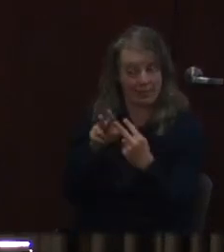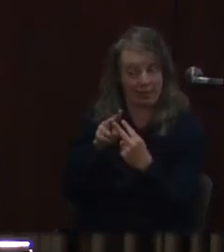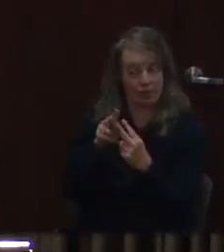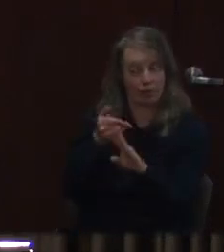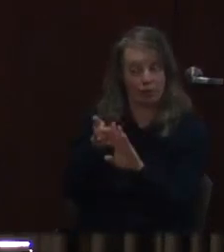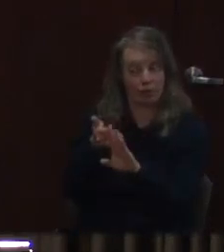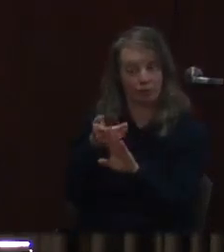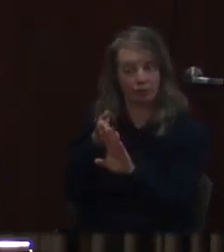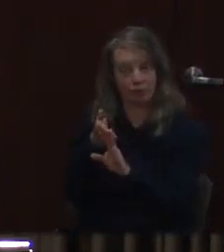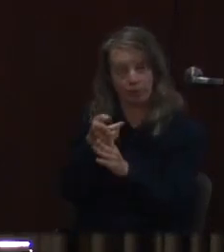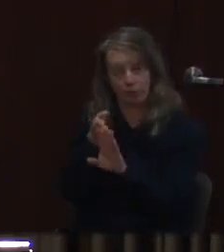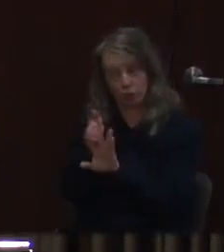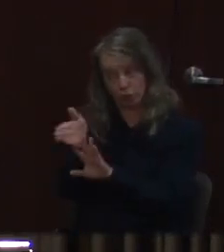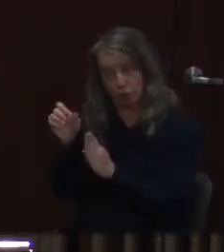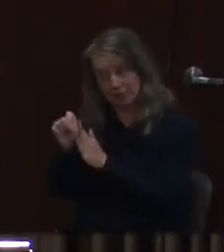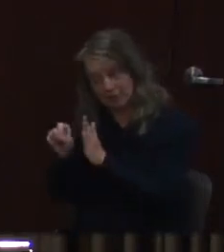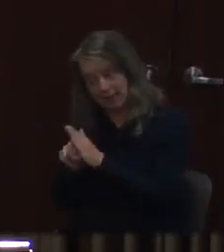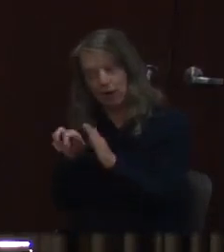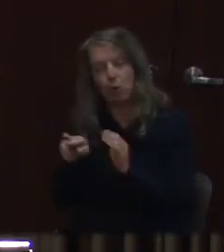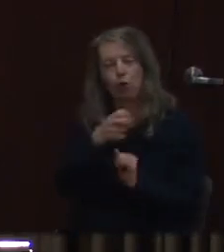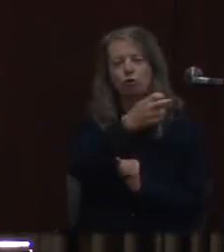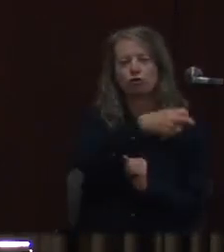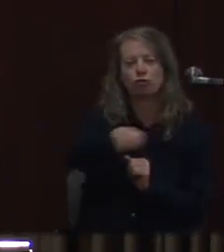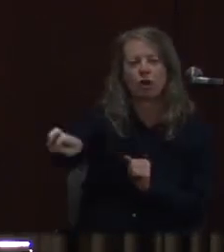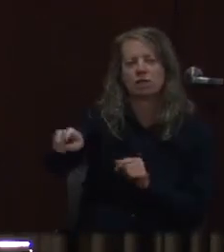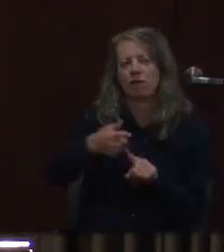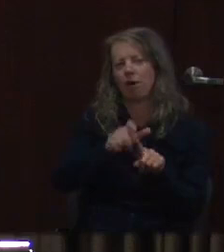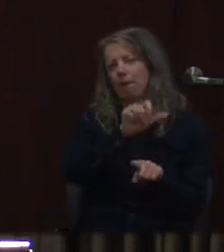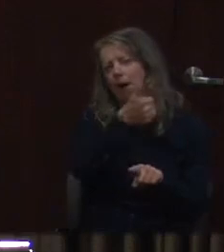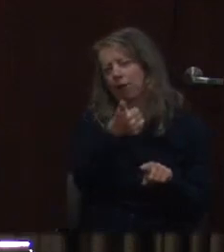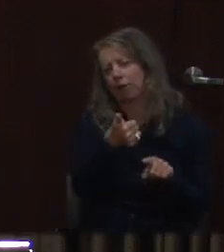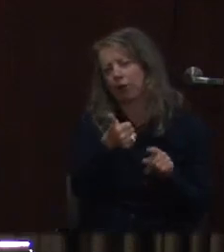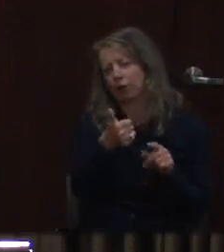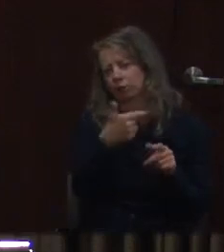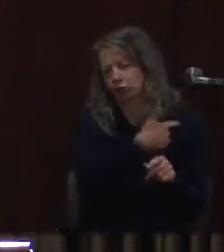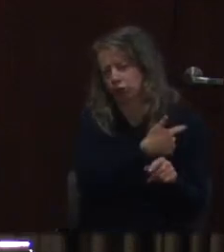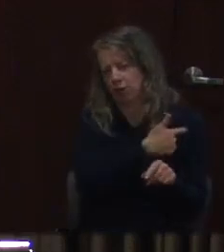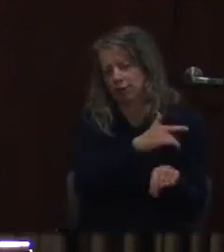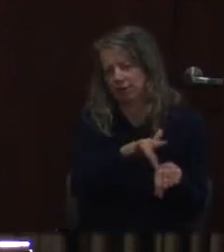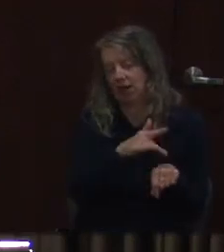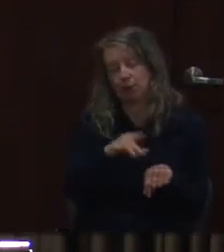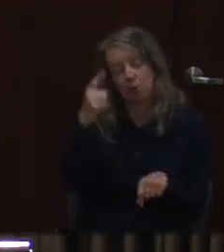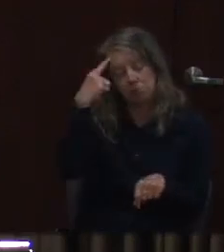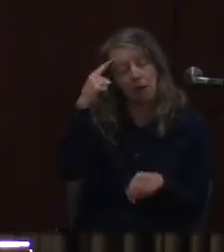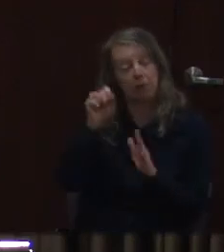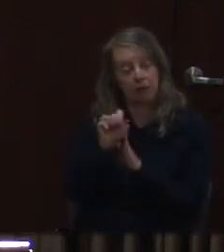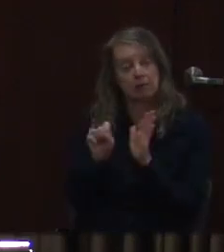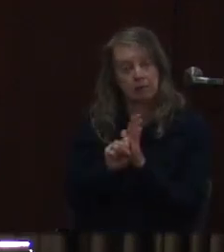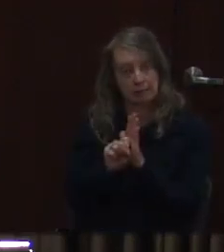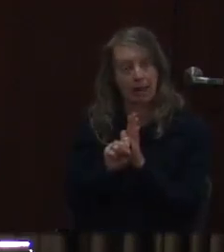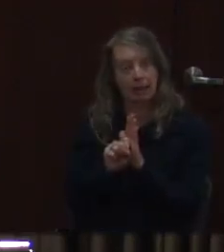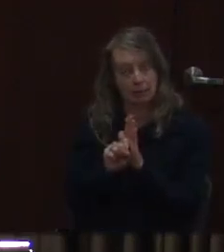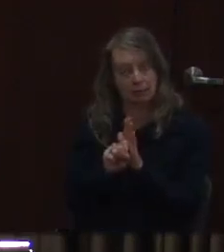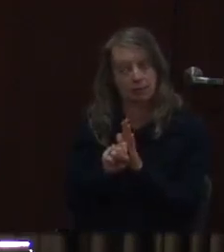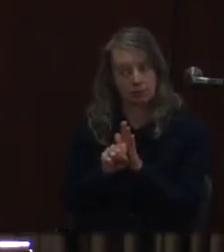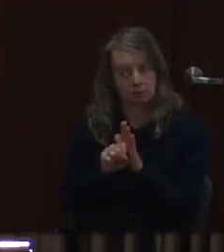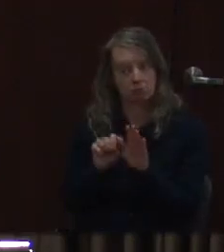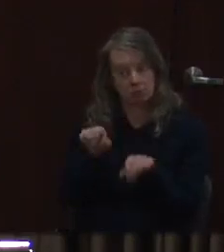from someone else who's already getting it. I think the state has opened that up. Okay. Has been working